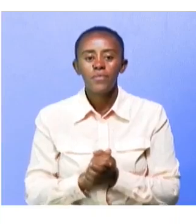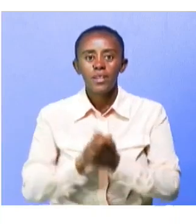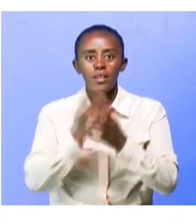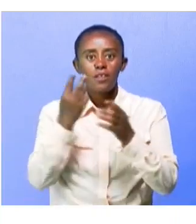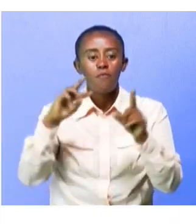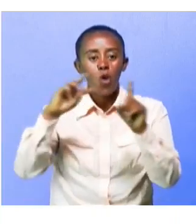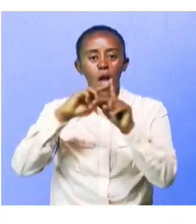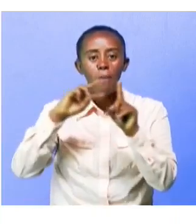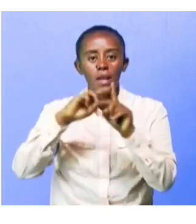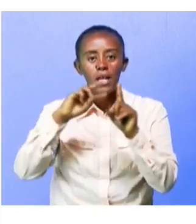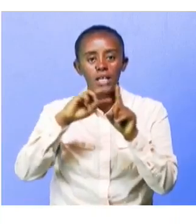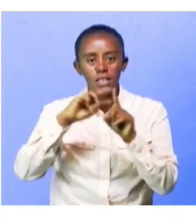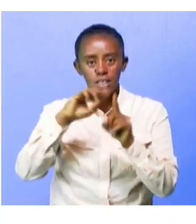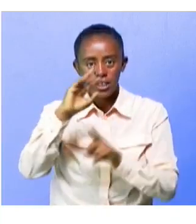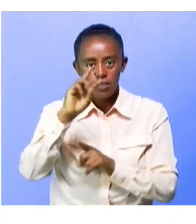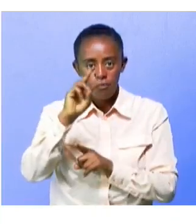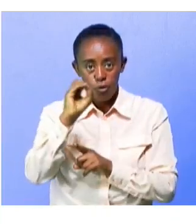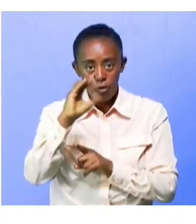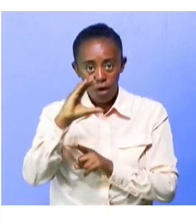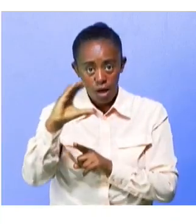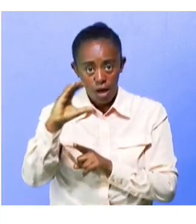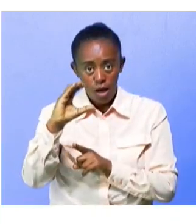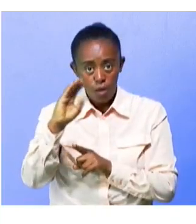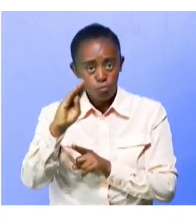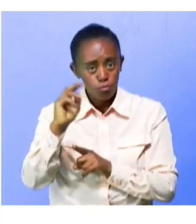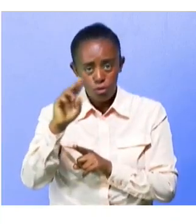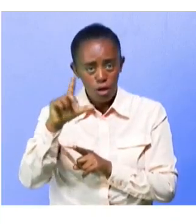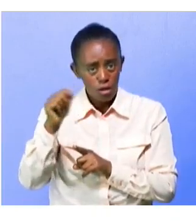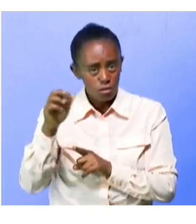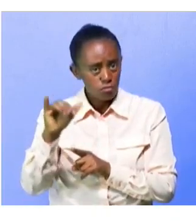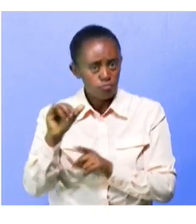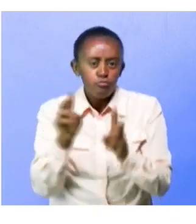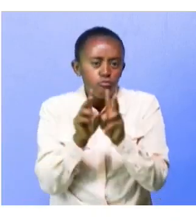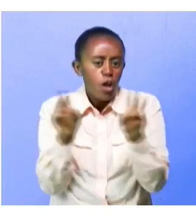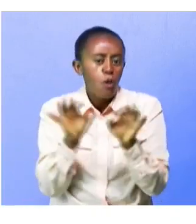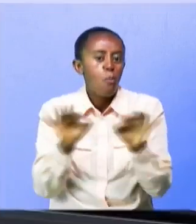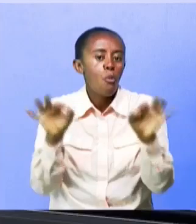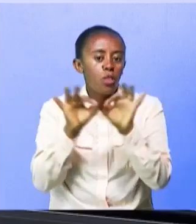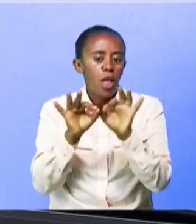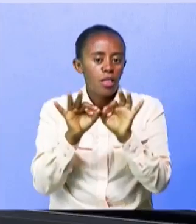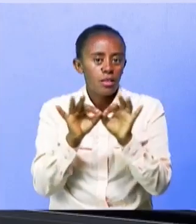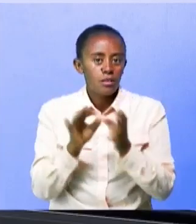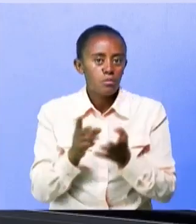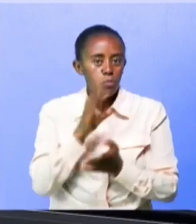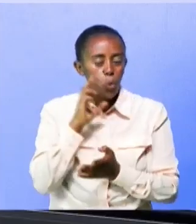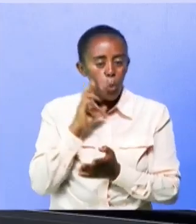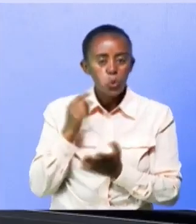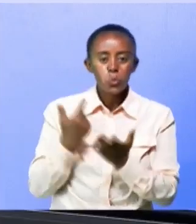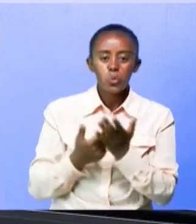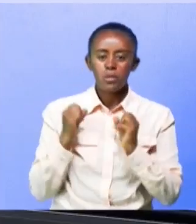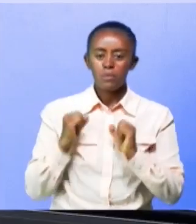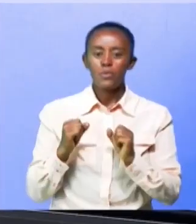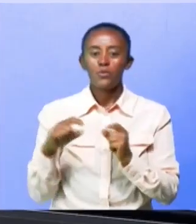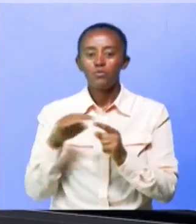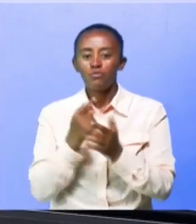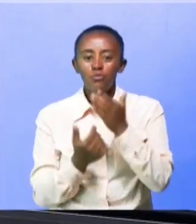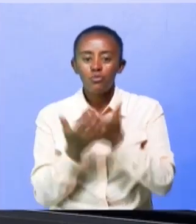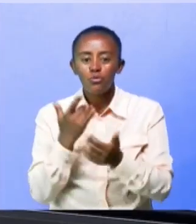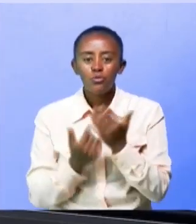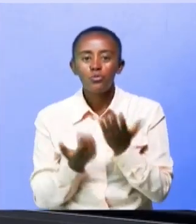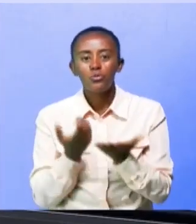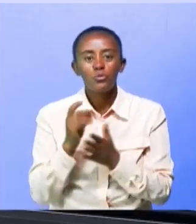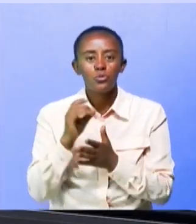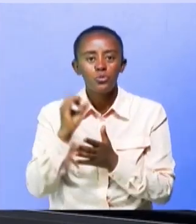Vocabularies. You see, vocabularies are very important. That's why, because we are able to talk hereafter about